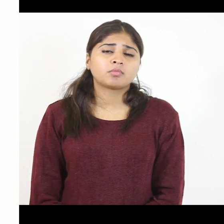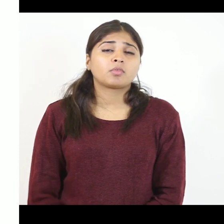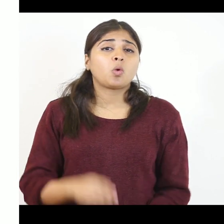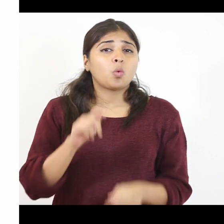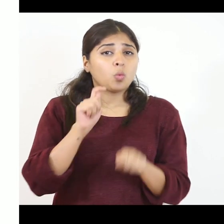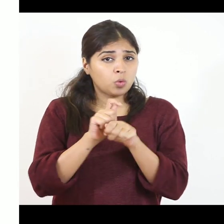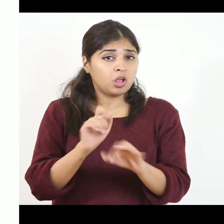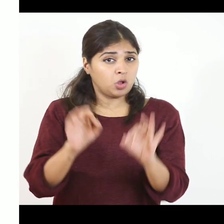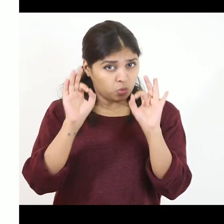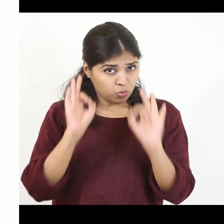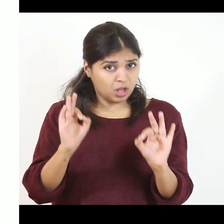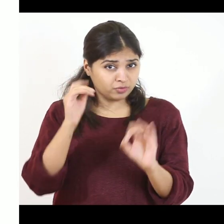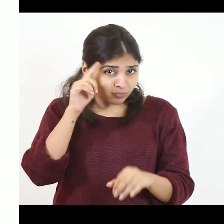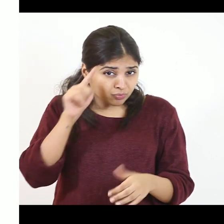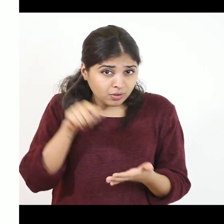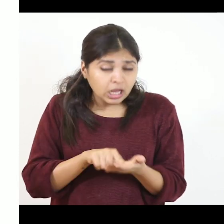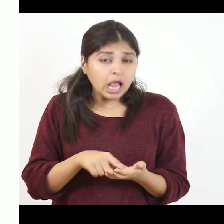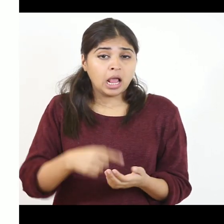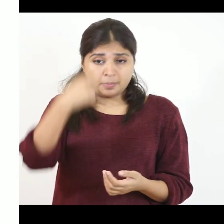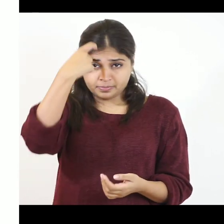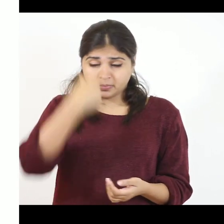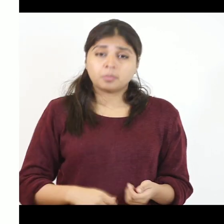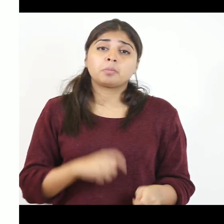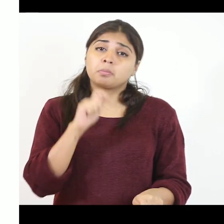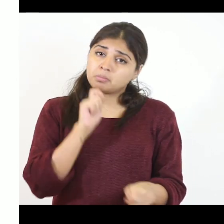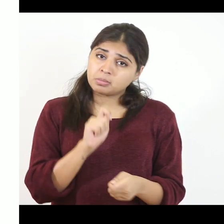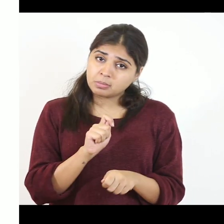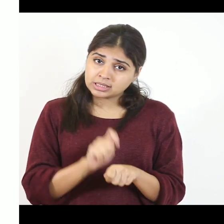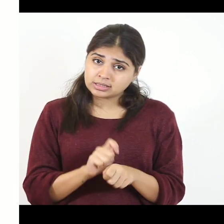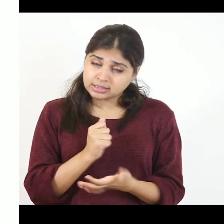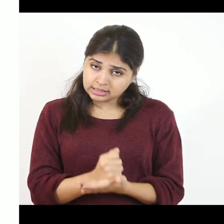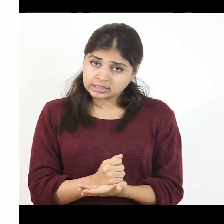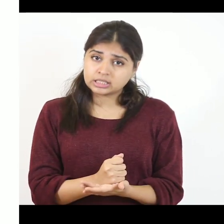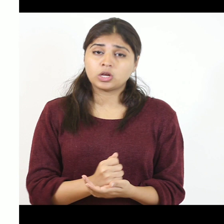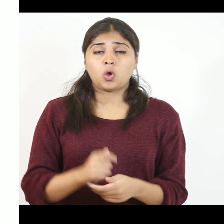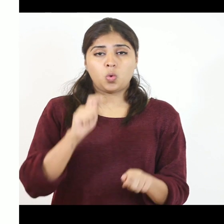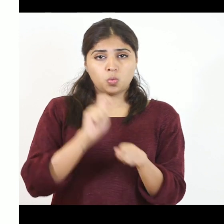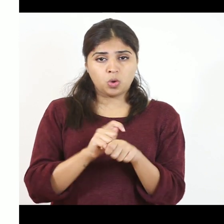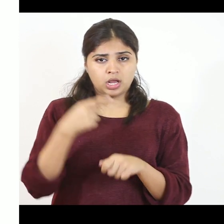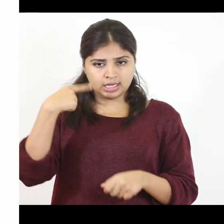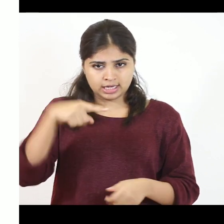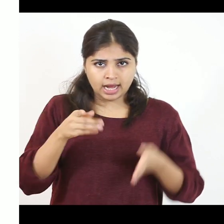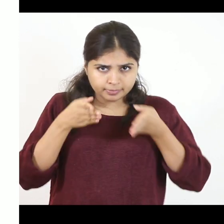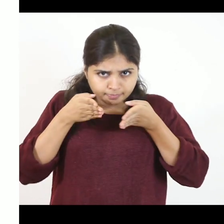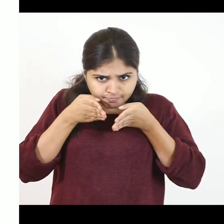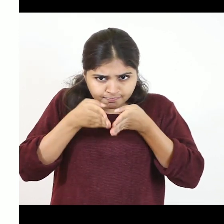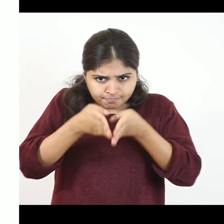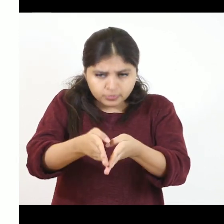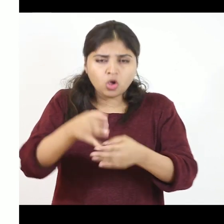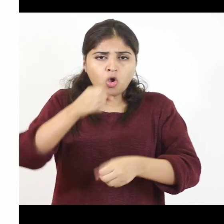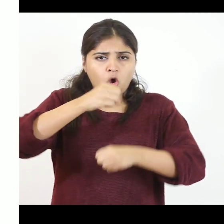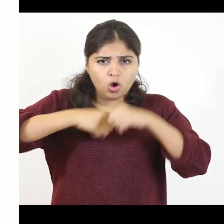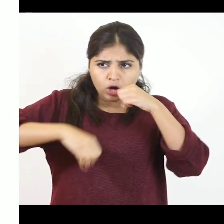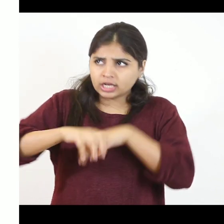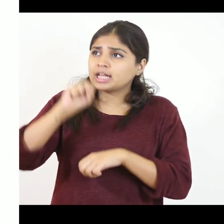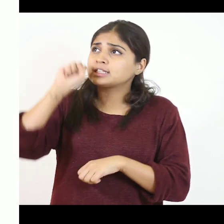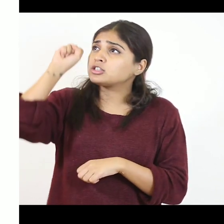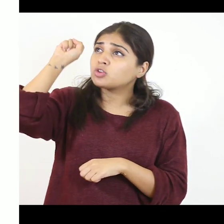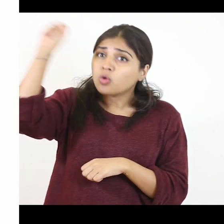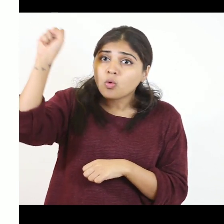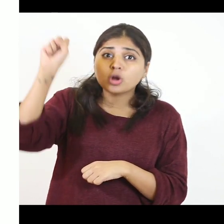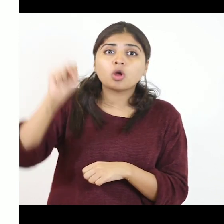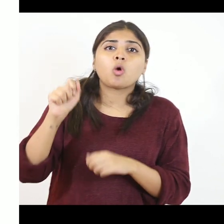In order to work well, a data entry operator should work in line with organization's policies and